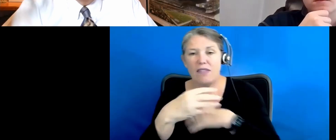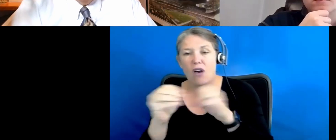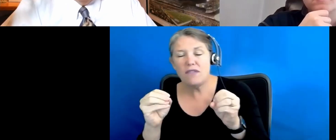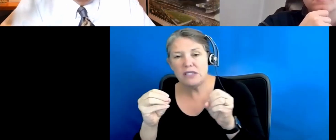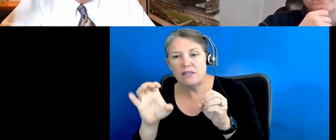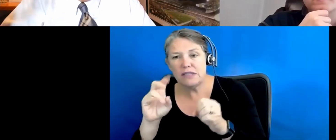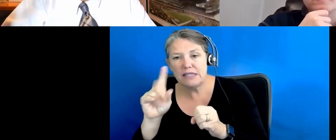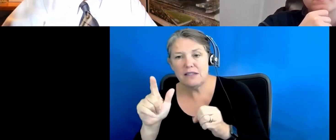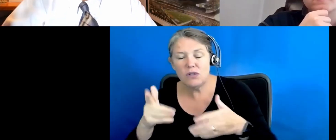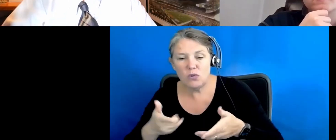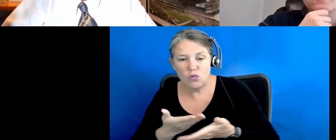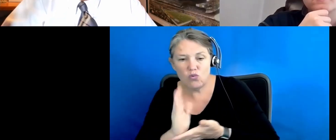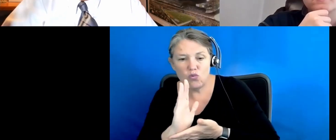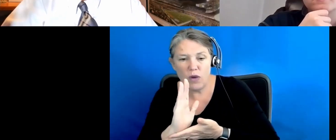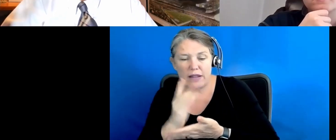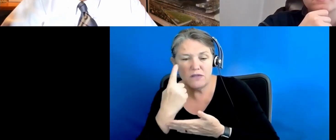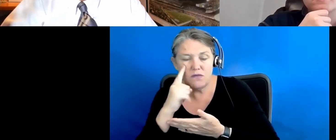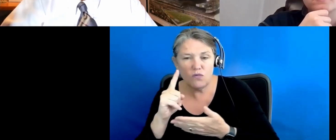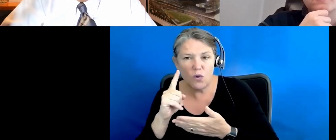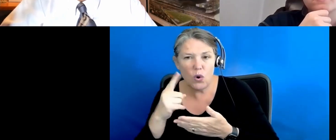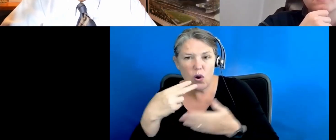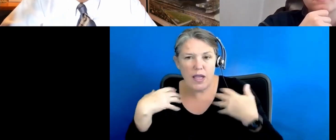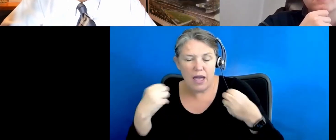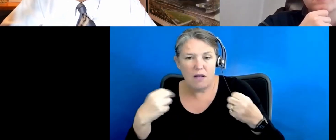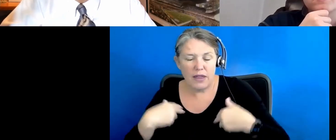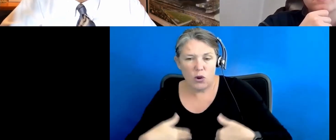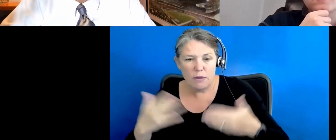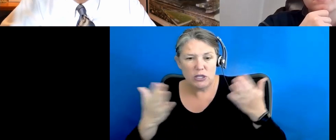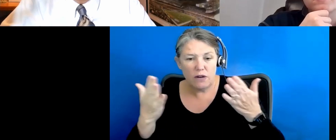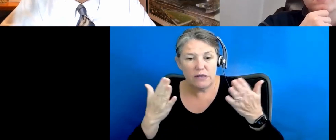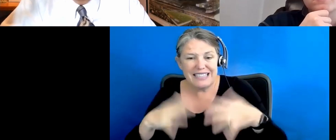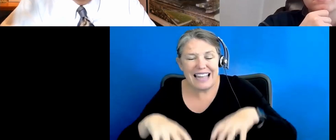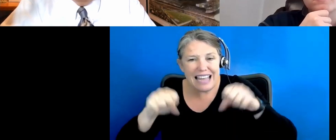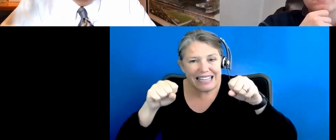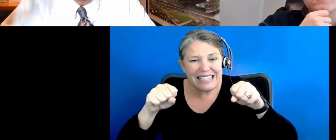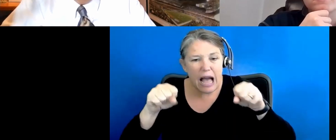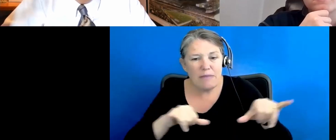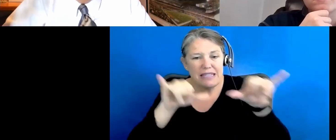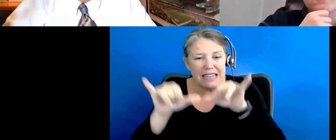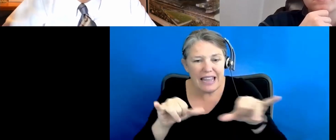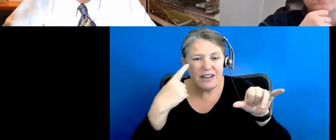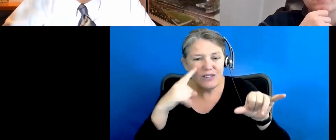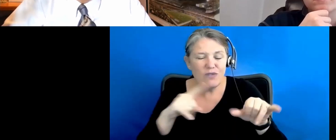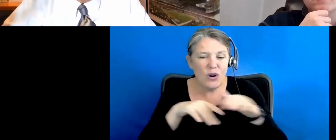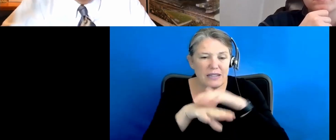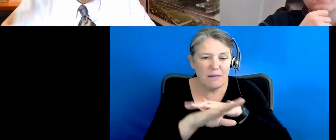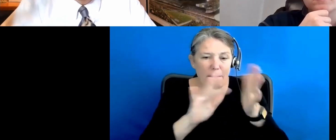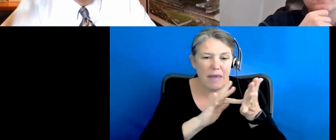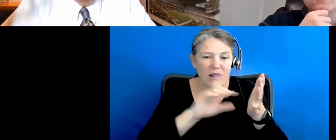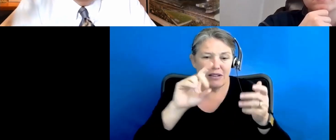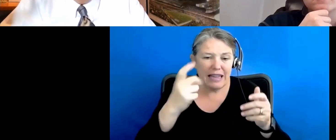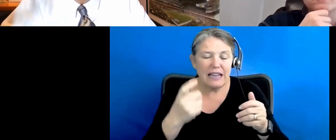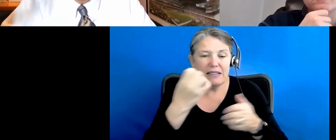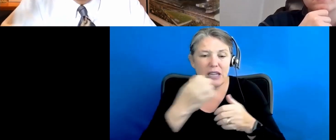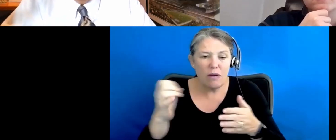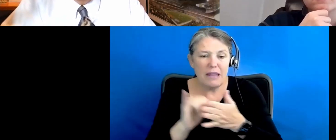Human Services adopt the standards for accessible medical diagnostic equipment that was developed by the U.S. Access